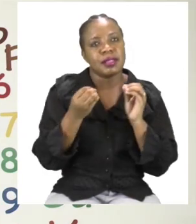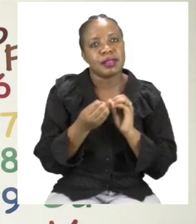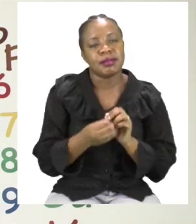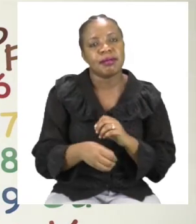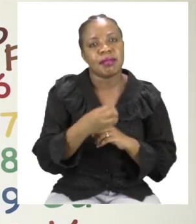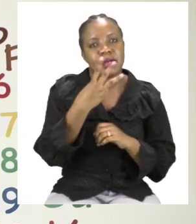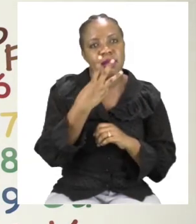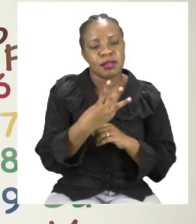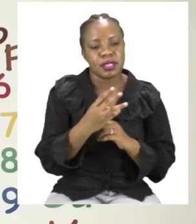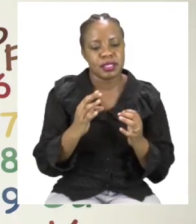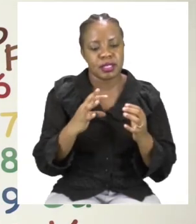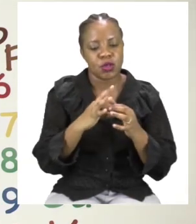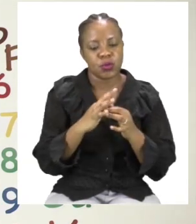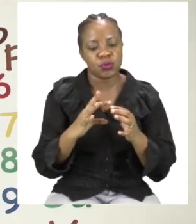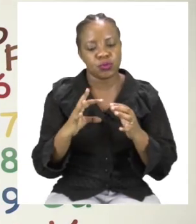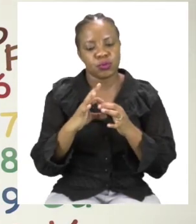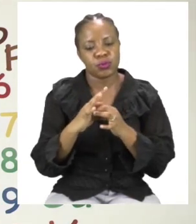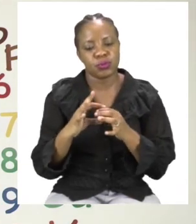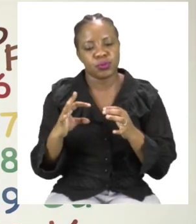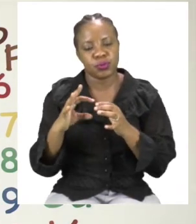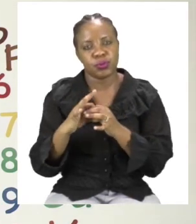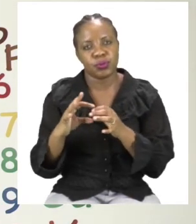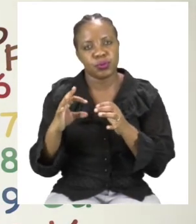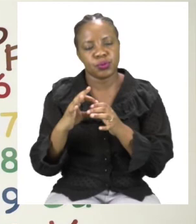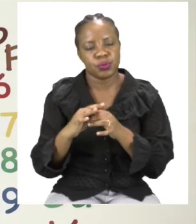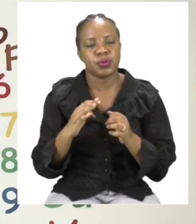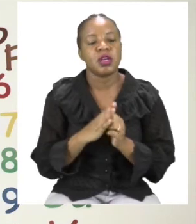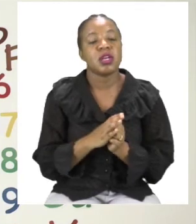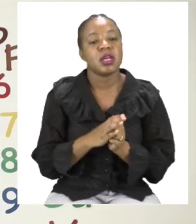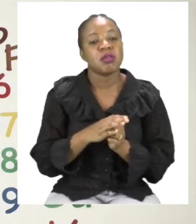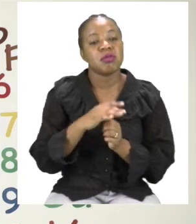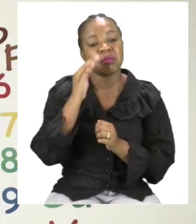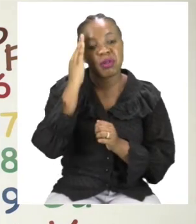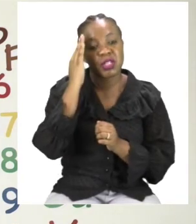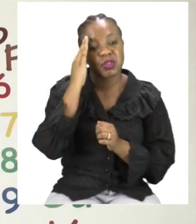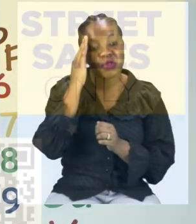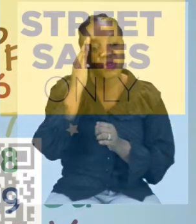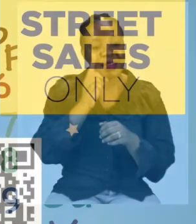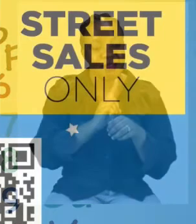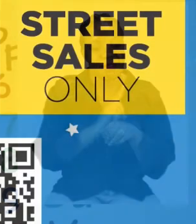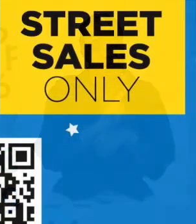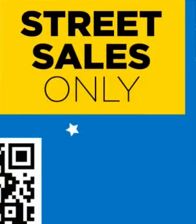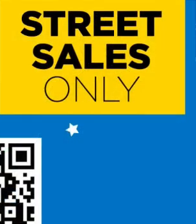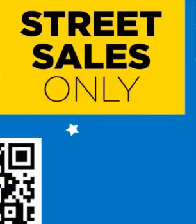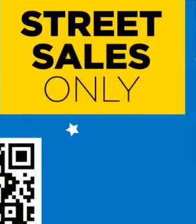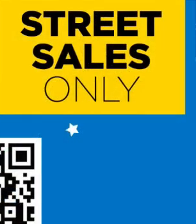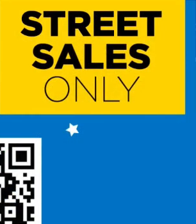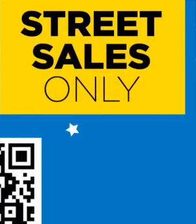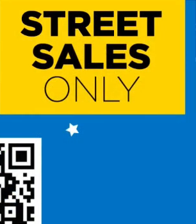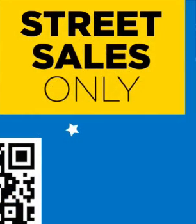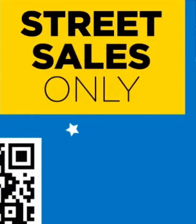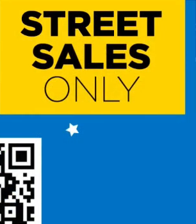sure that it is the correct answer before you move on with your chain. Follow us on